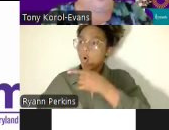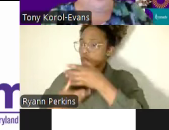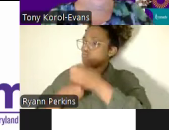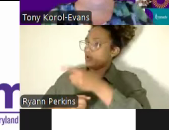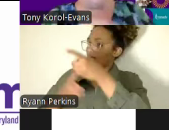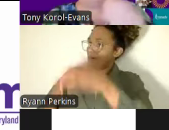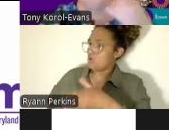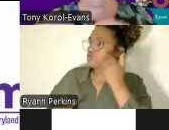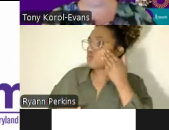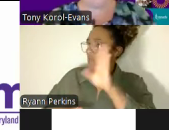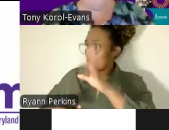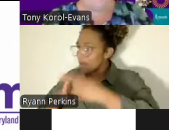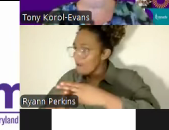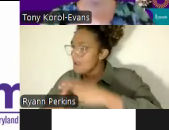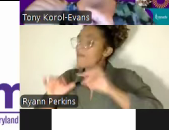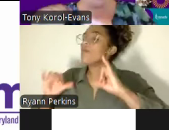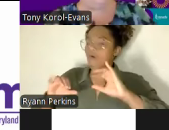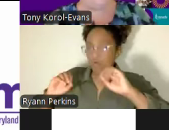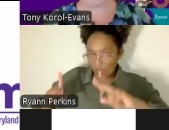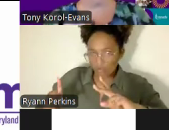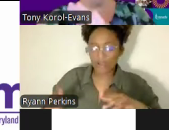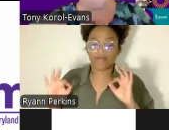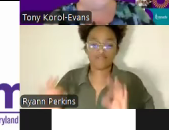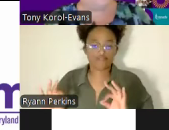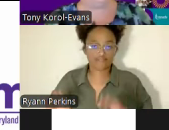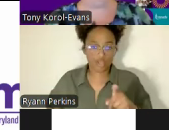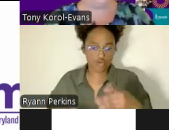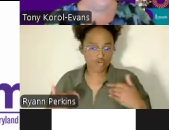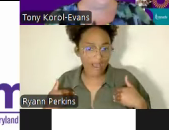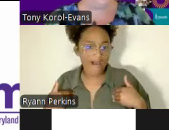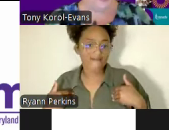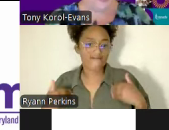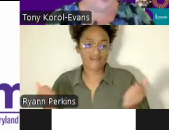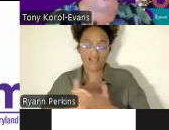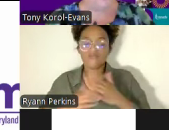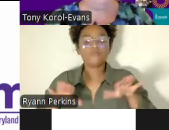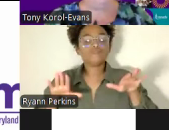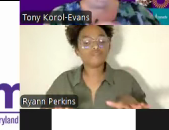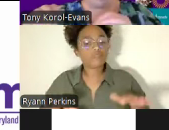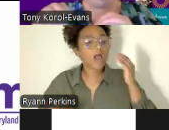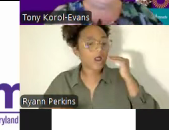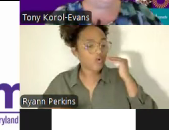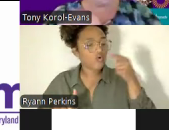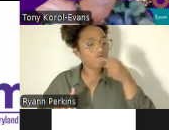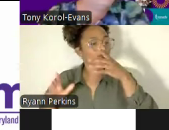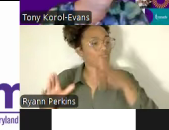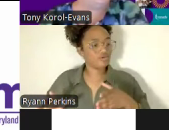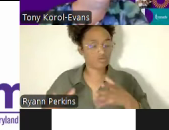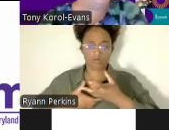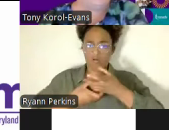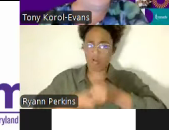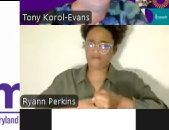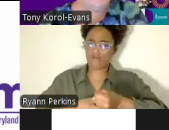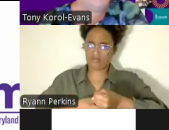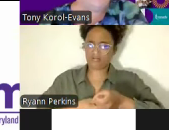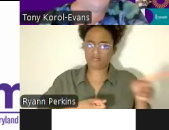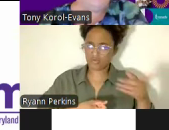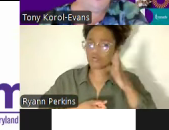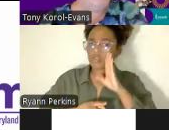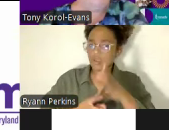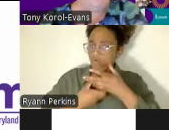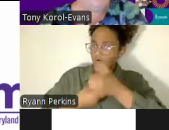tell you their story because you had that tone and everything like the nurse clinician had, they're going to trust that person on the